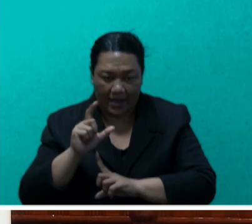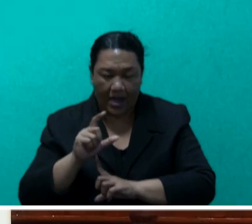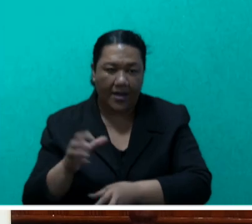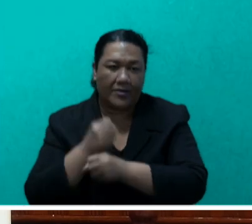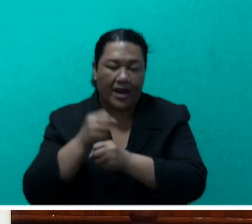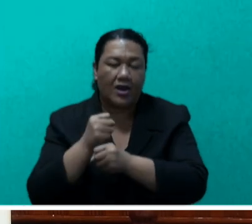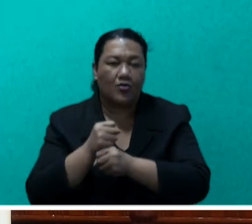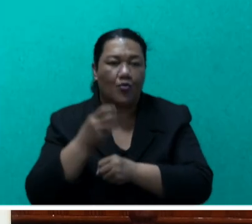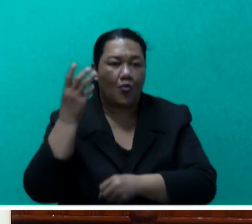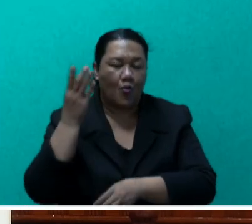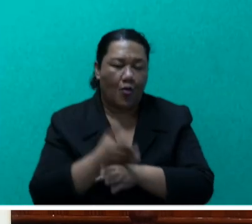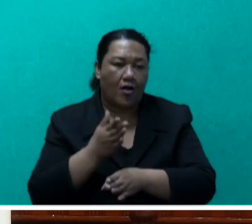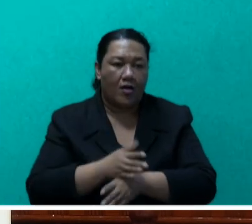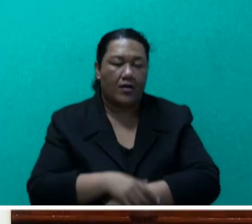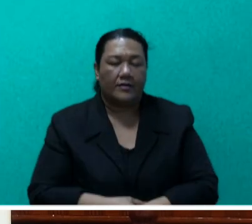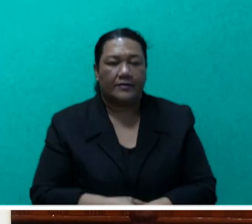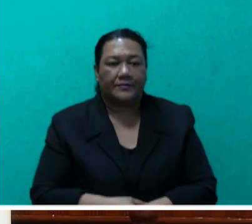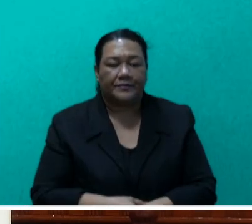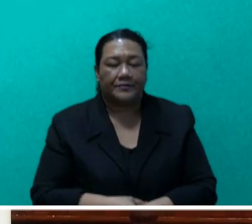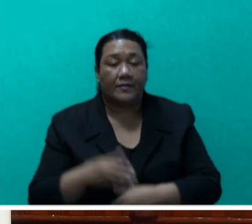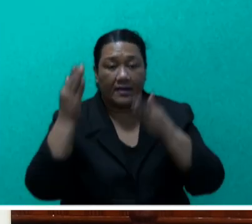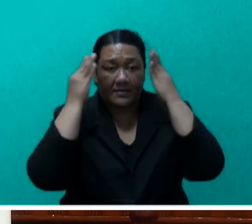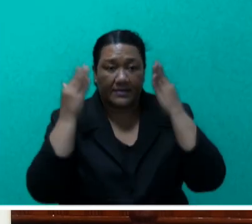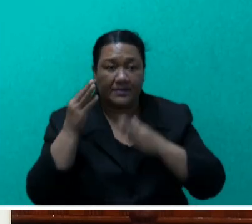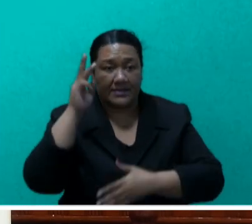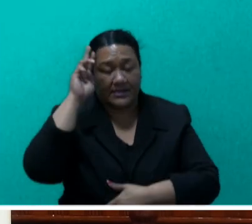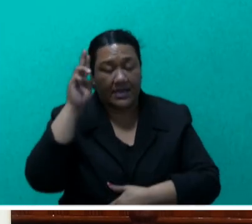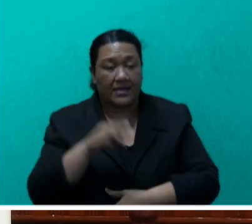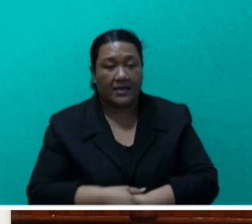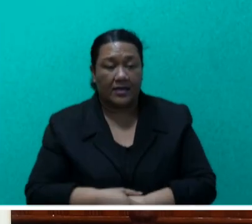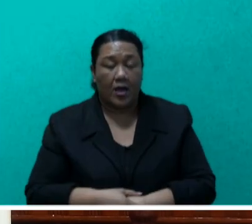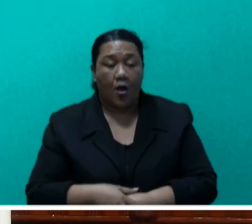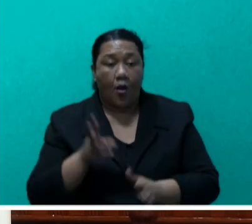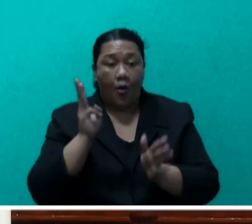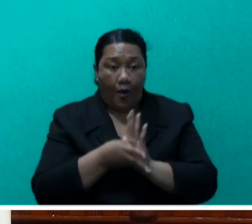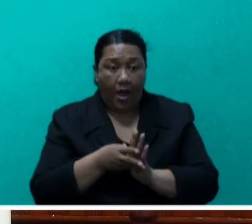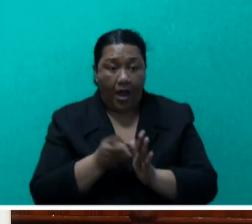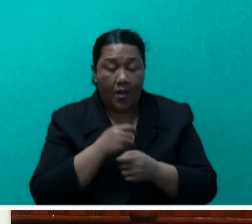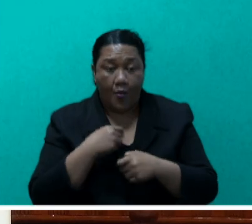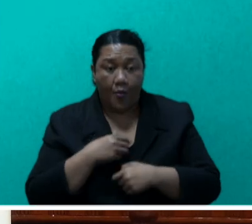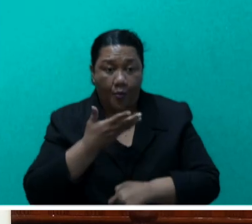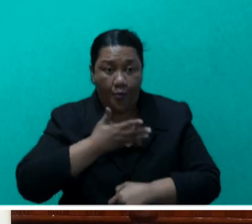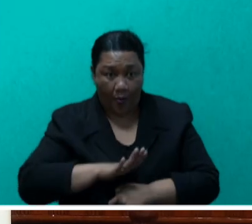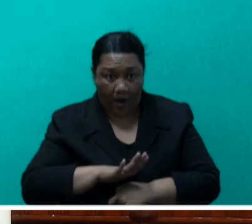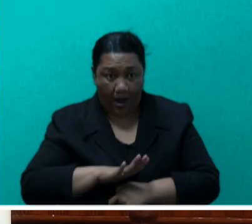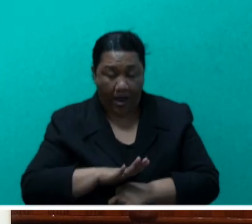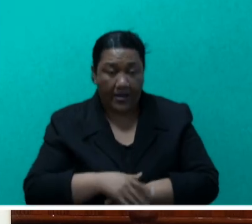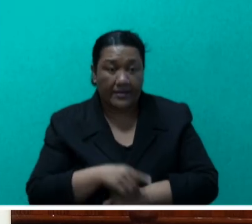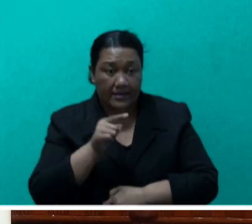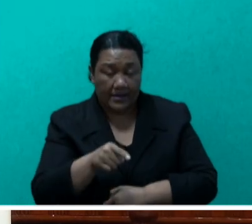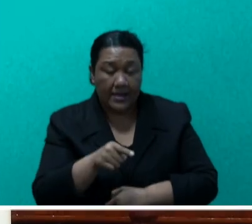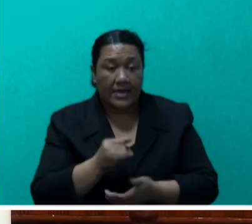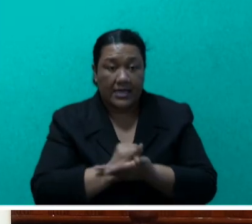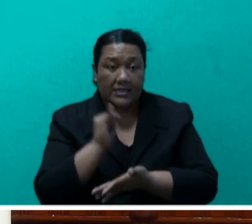works. Mr. Speaker, sir, while we want such independent statutory institution